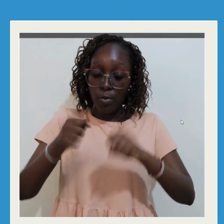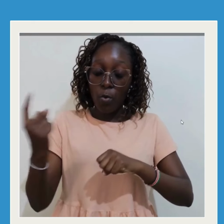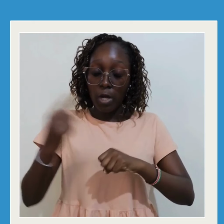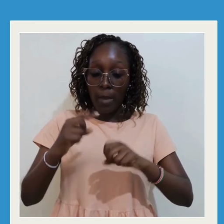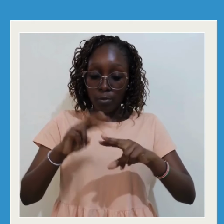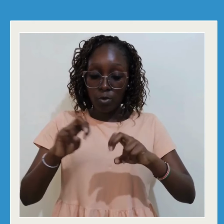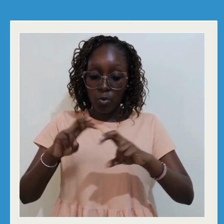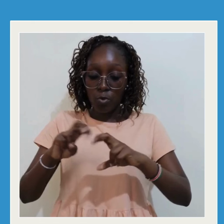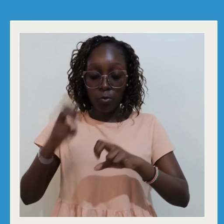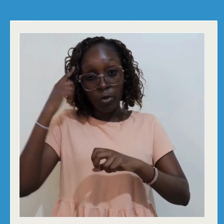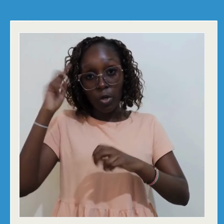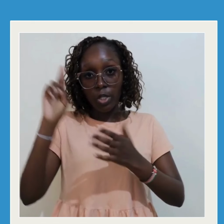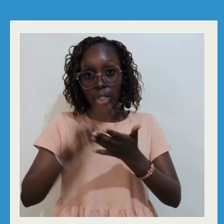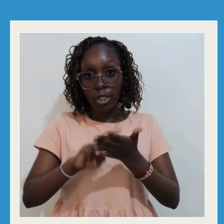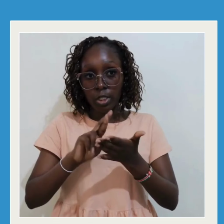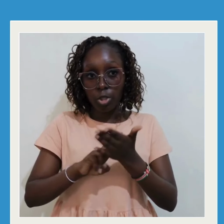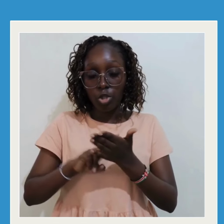PBO Act.